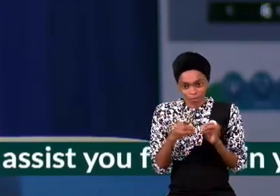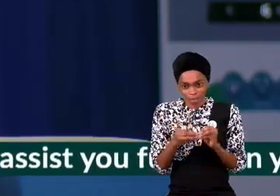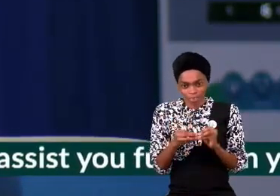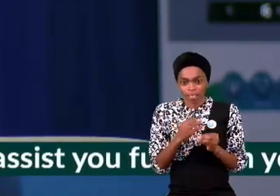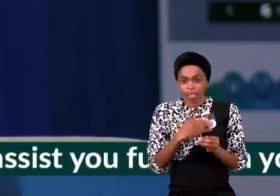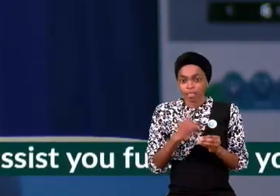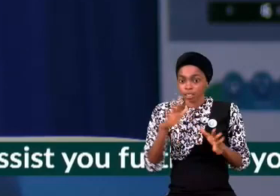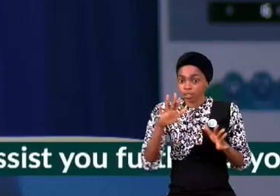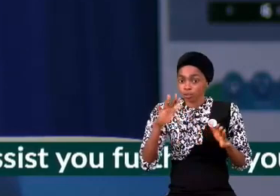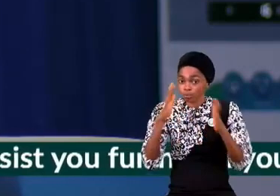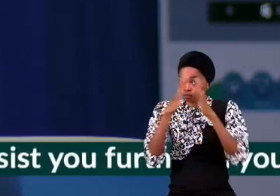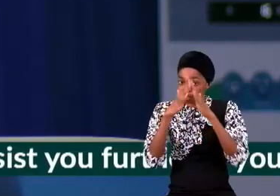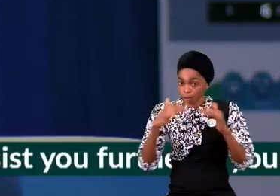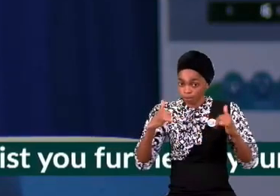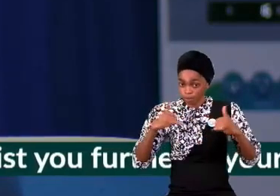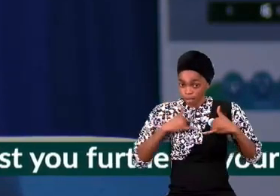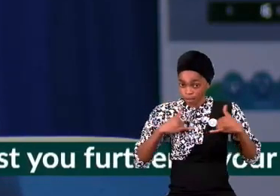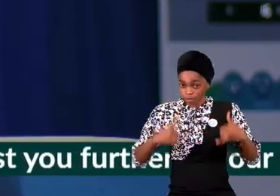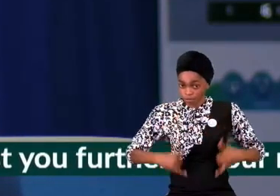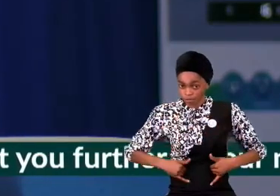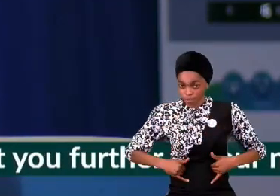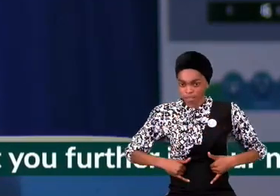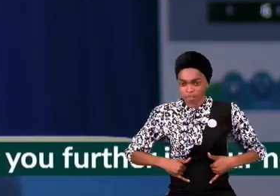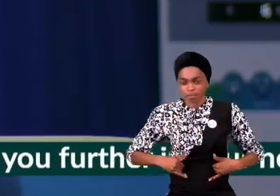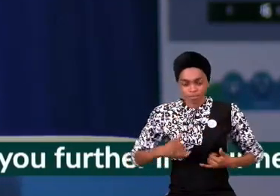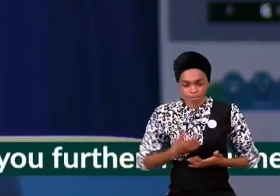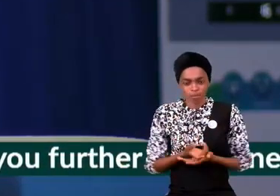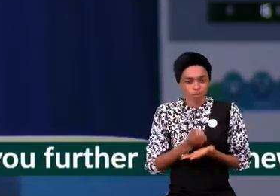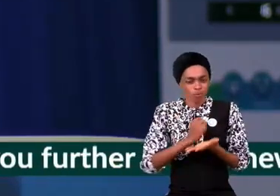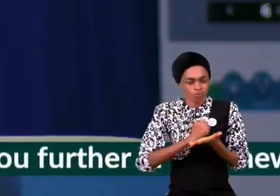If you are watching online